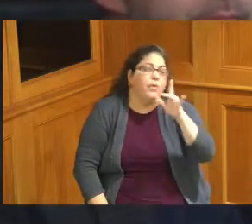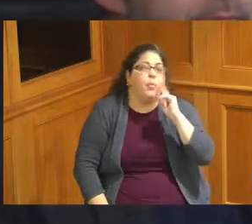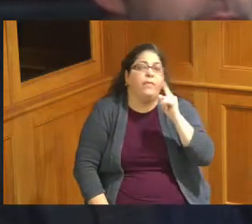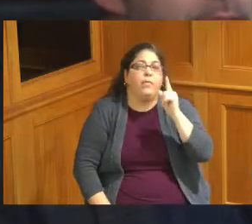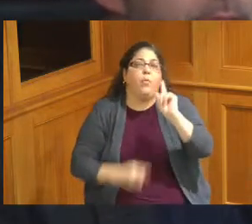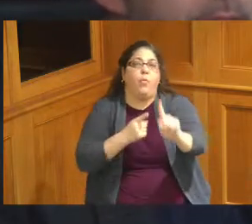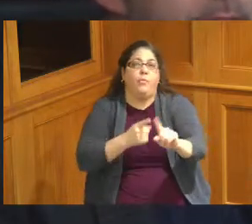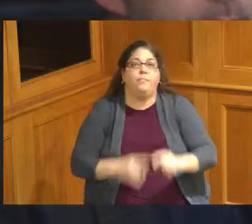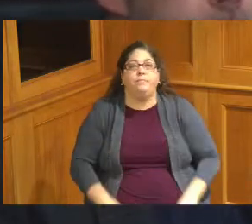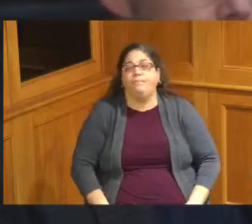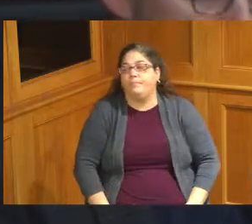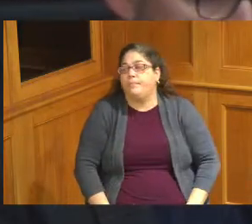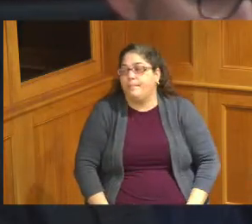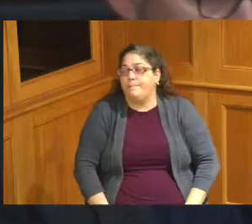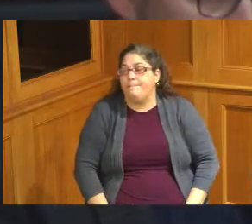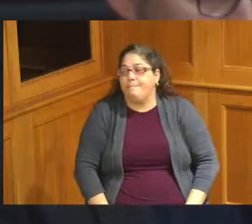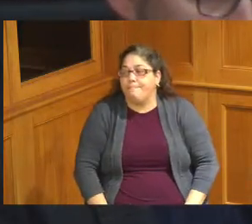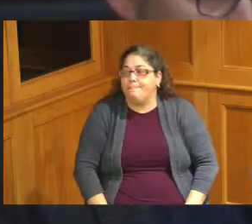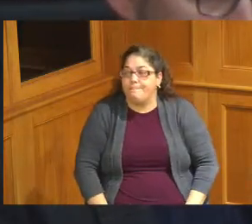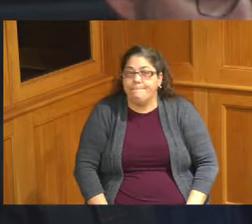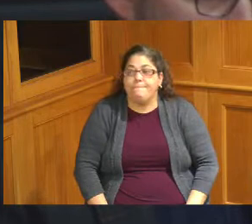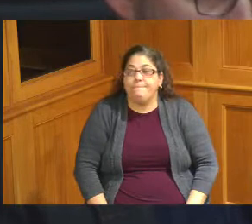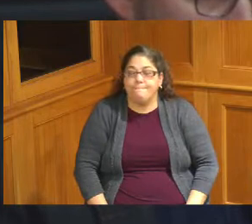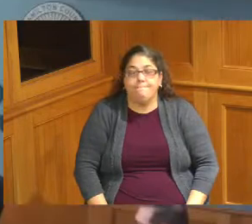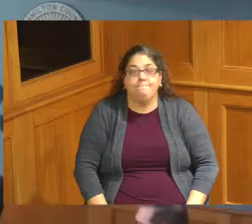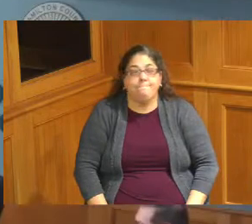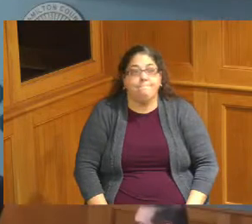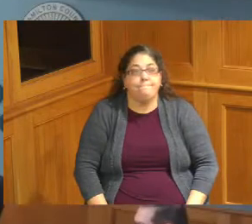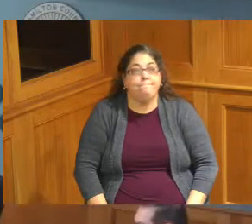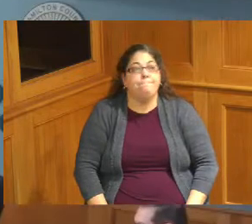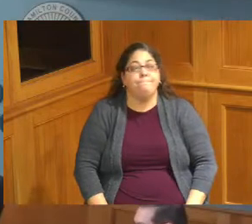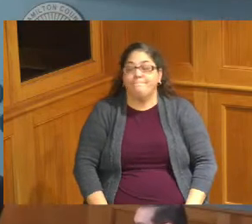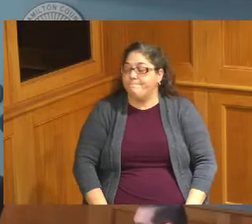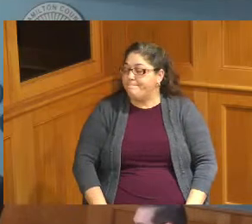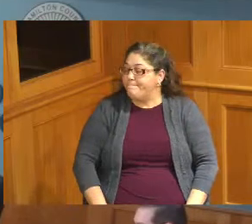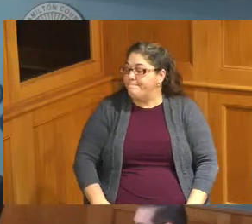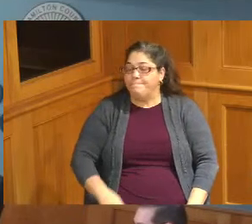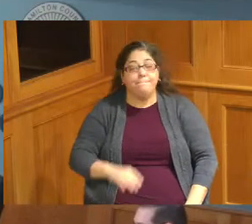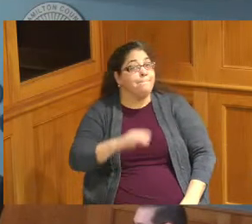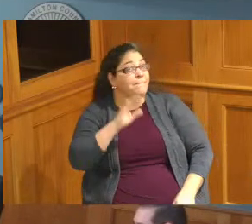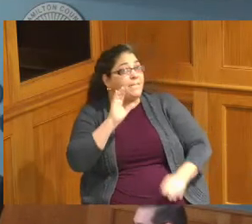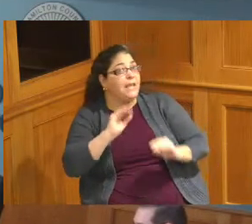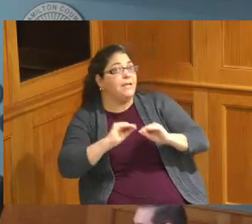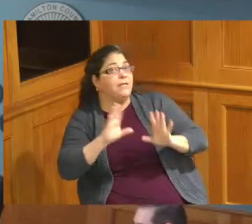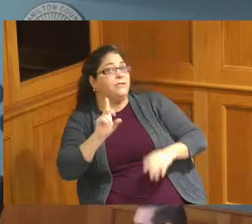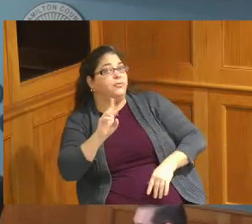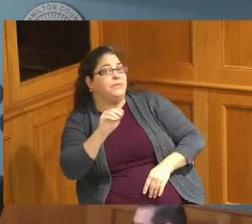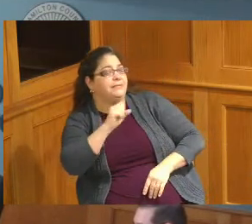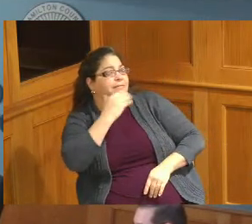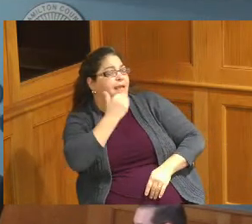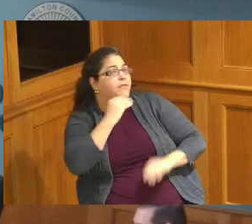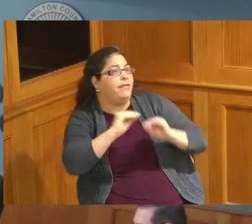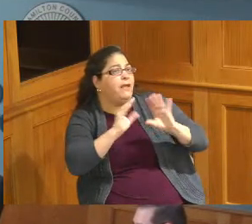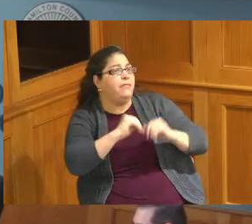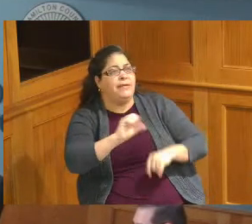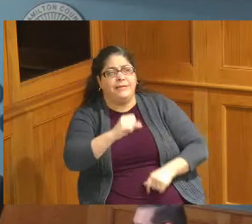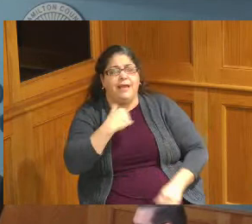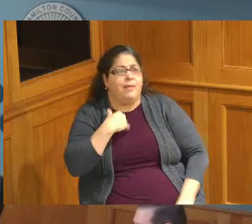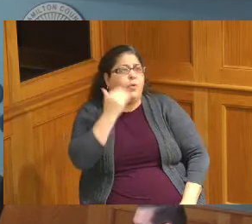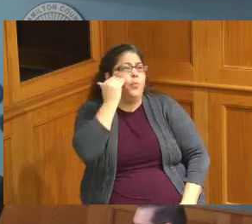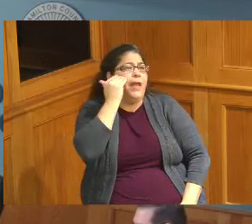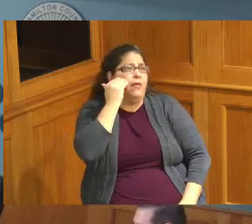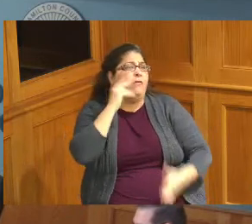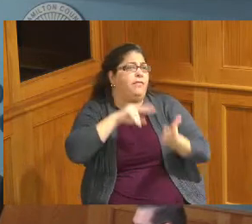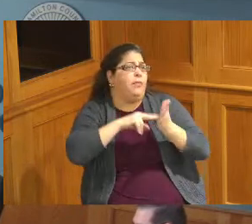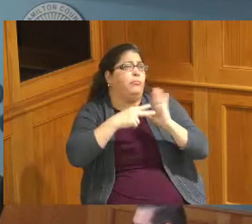was. Thank you. If I could comment? Yes, go ahead. Yeah, thank you for the clarity, and I'm very much aware of the